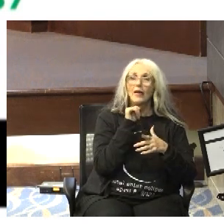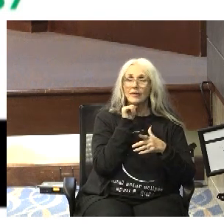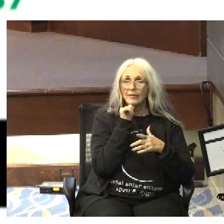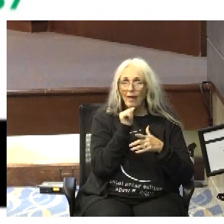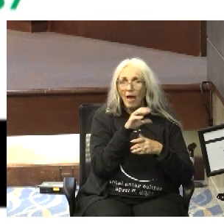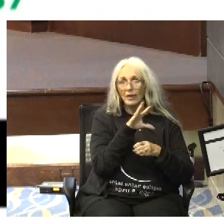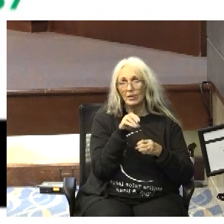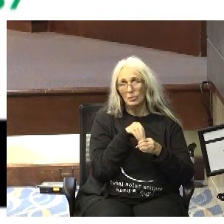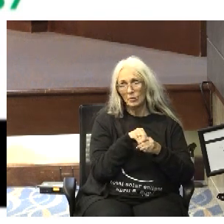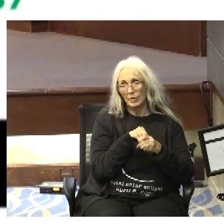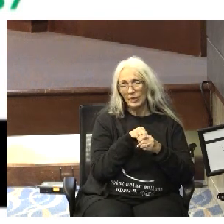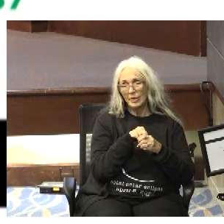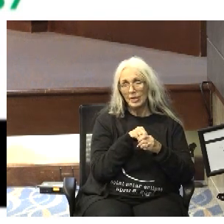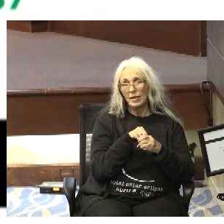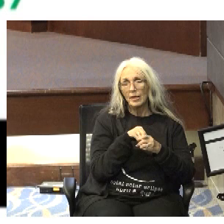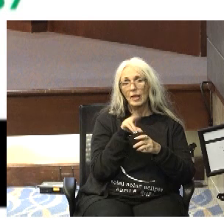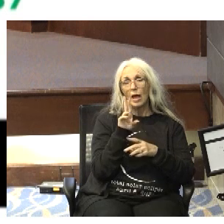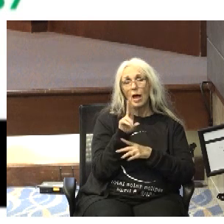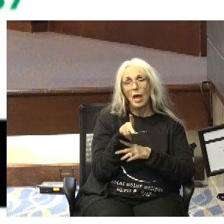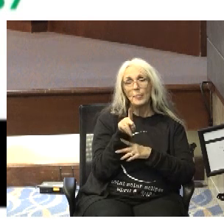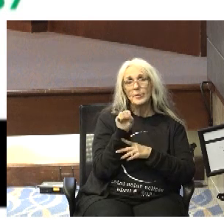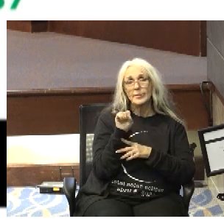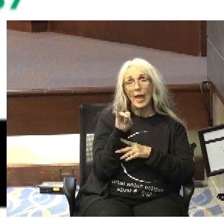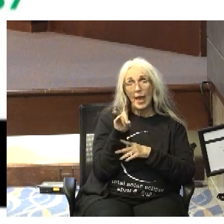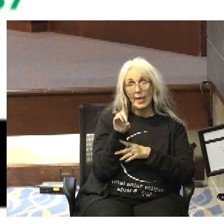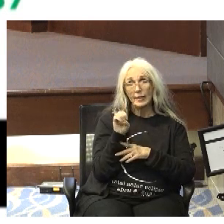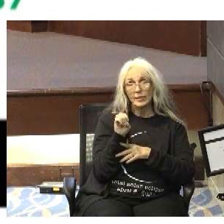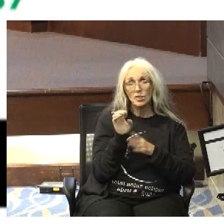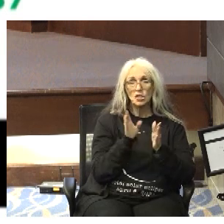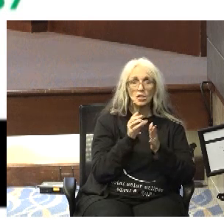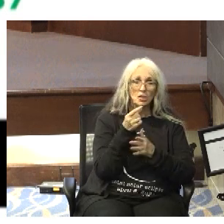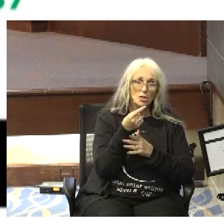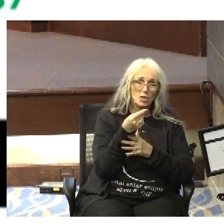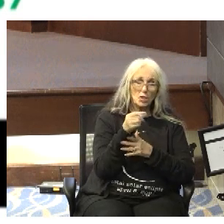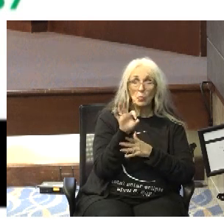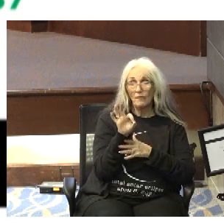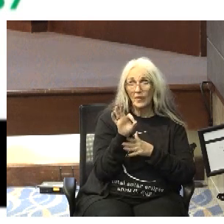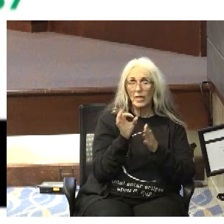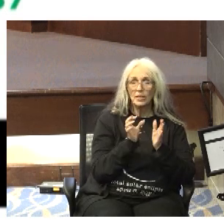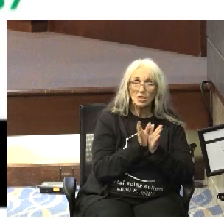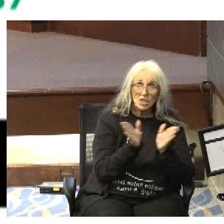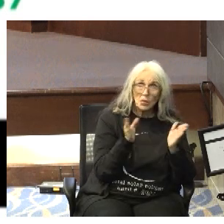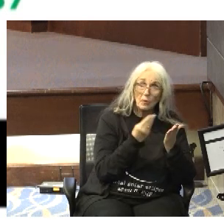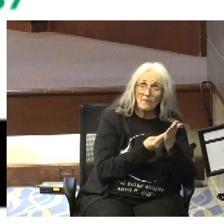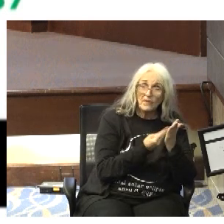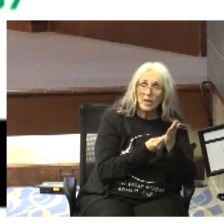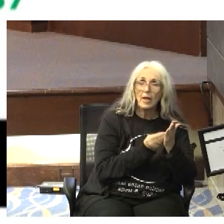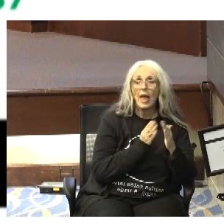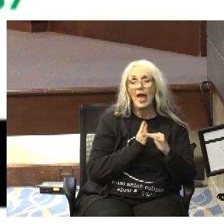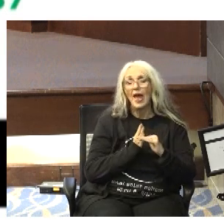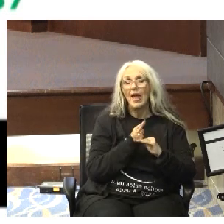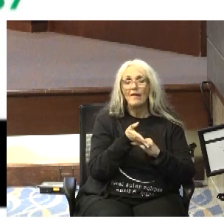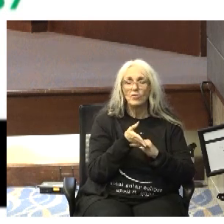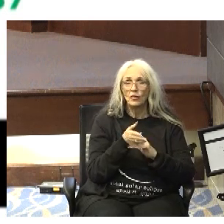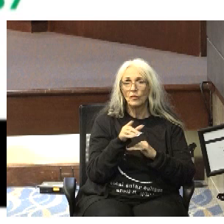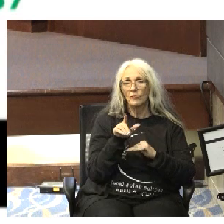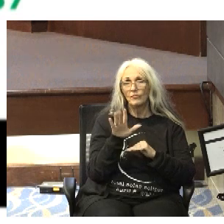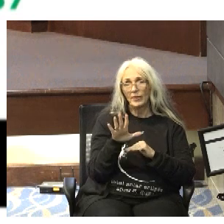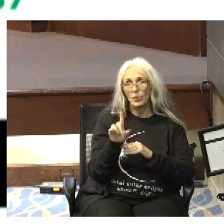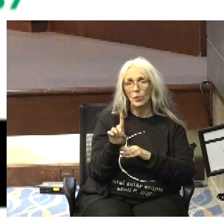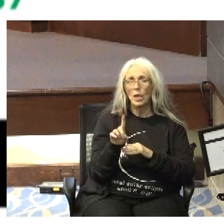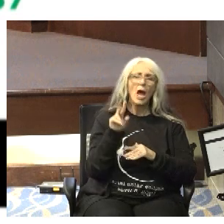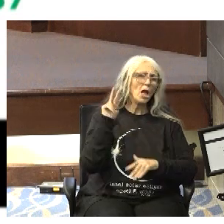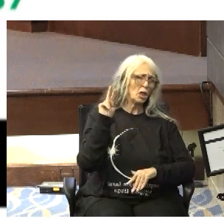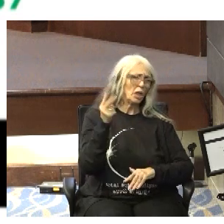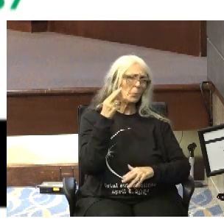accounted for the upside of general fund revenues after 2051 for a couple of reasons.